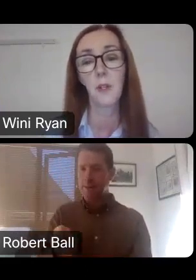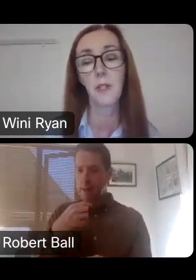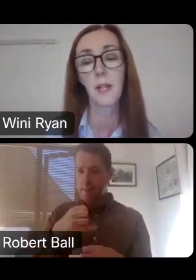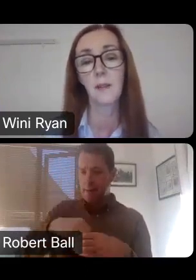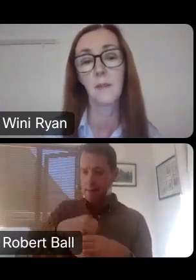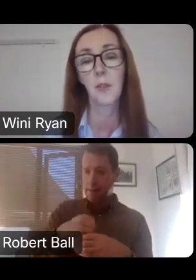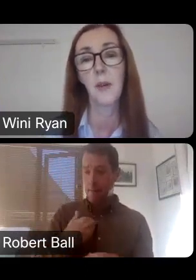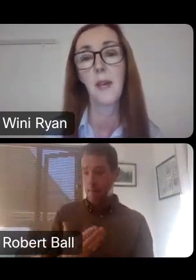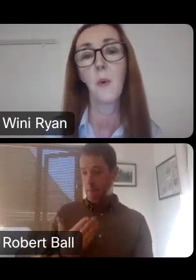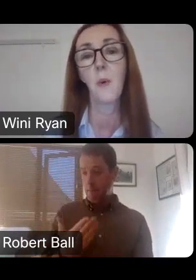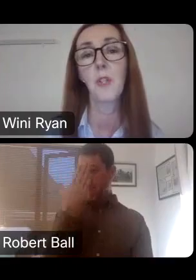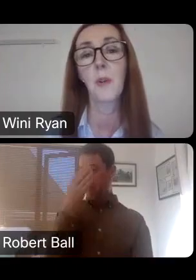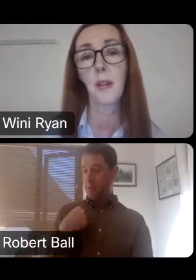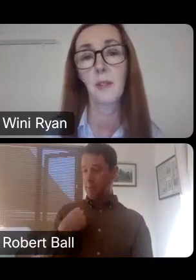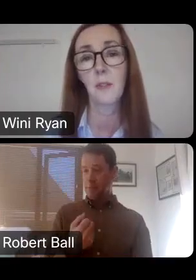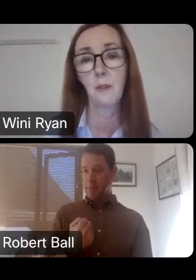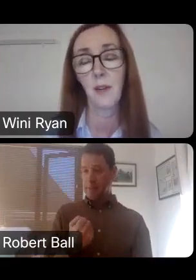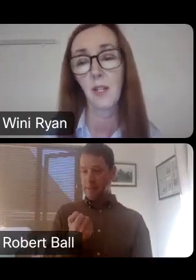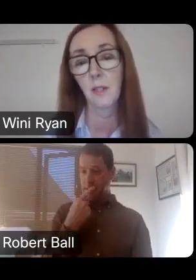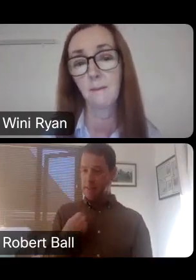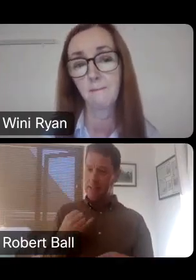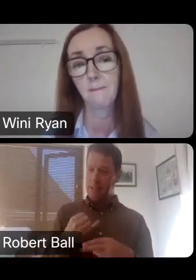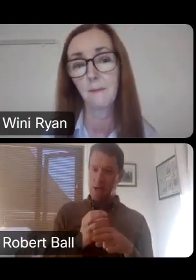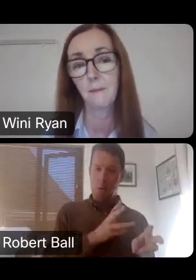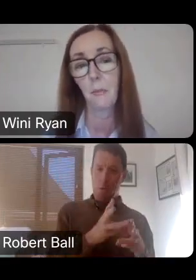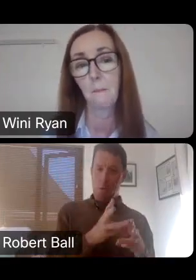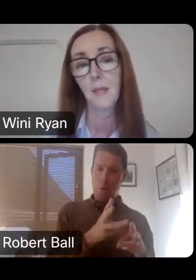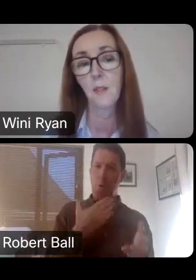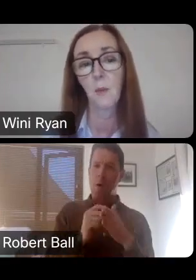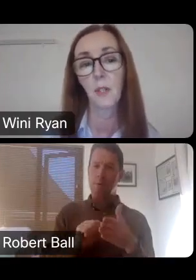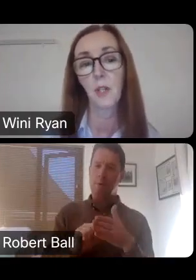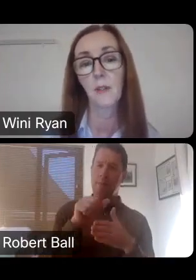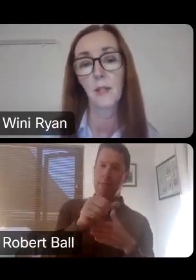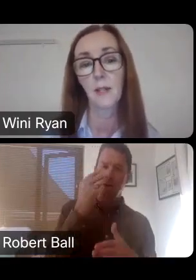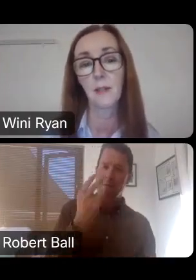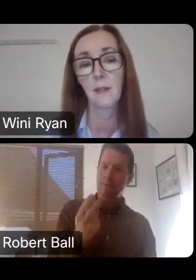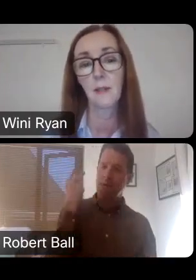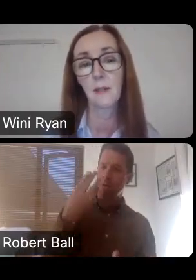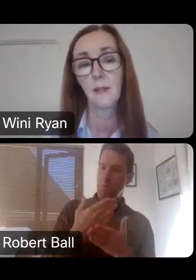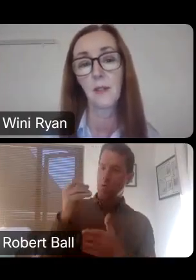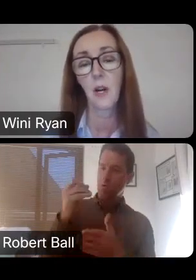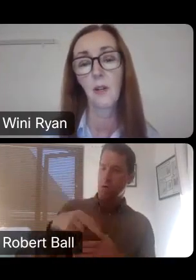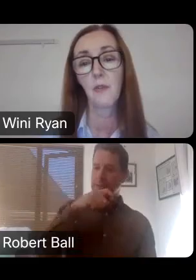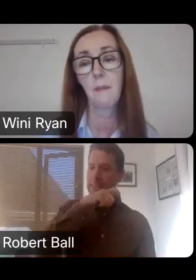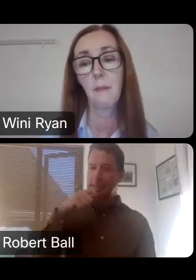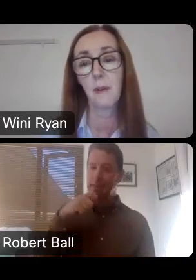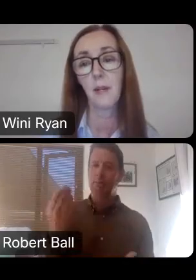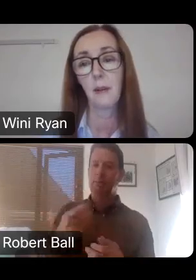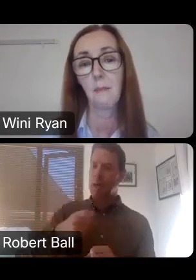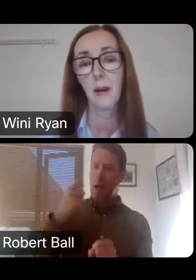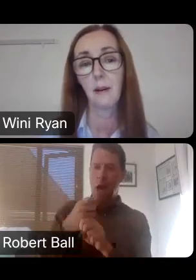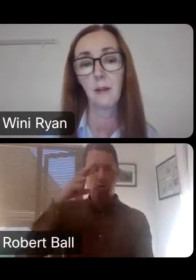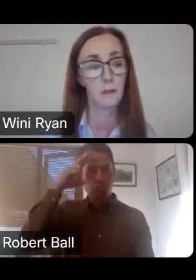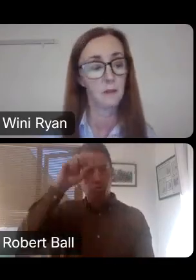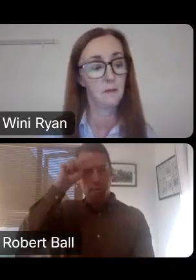at work to take them. So what's your next reflection to what John has said? It's hard to remember, and